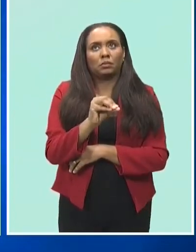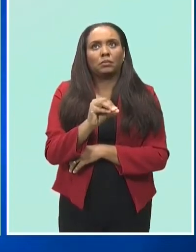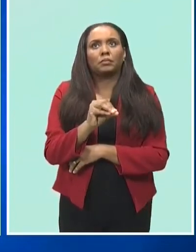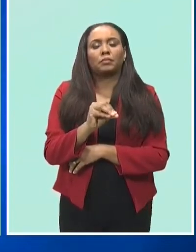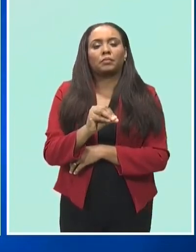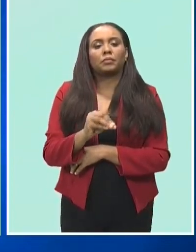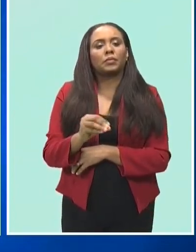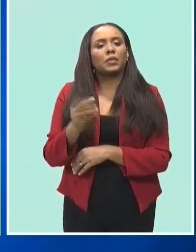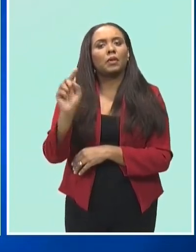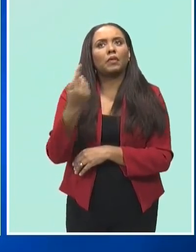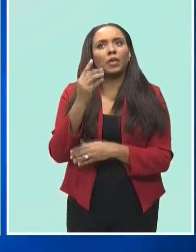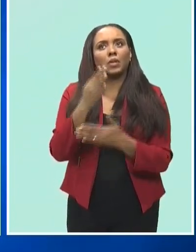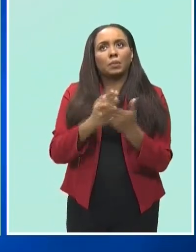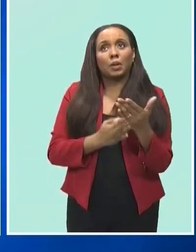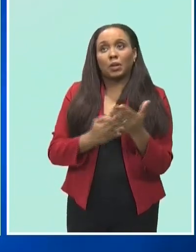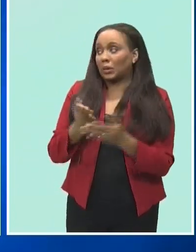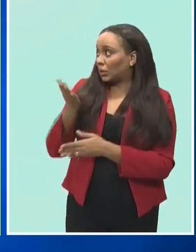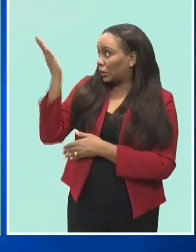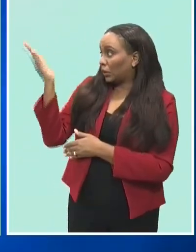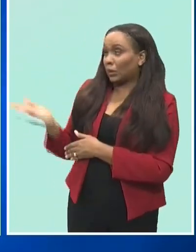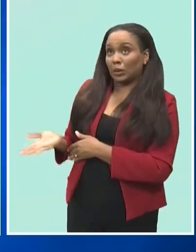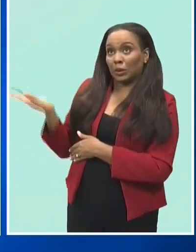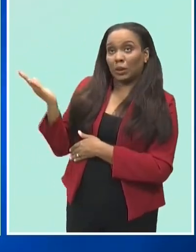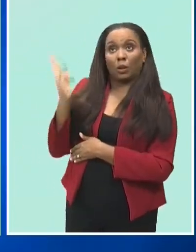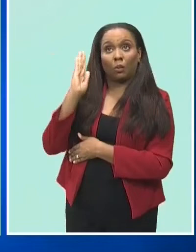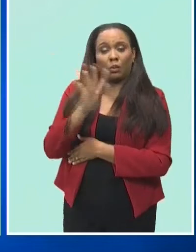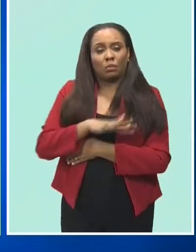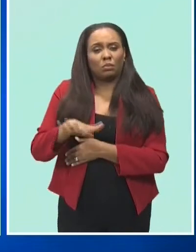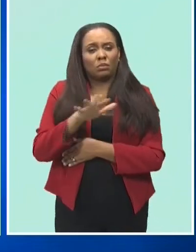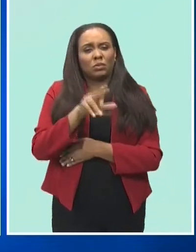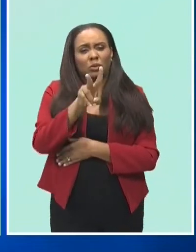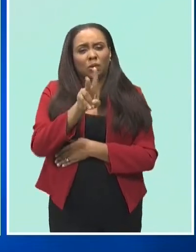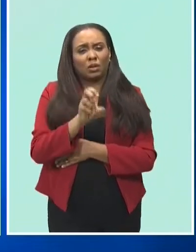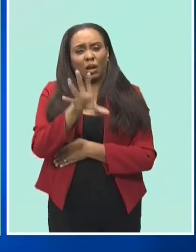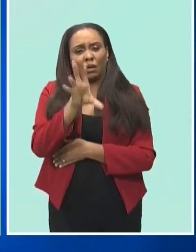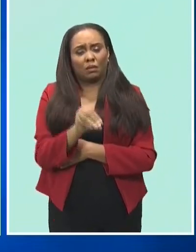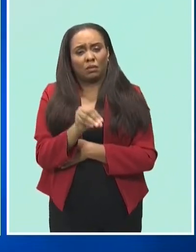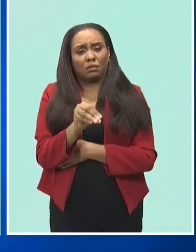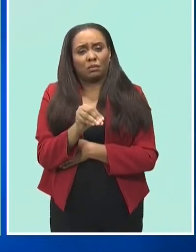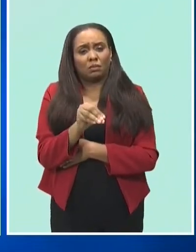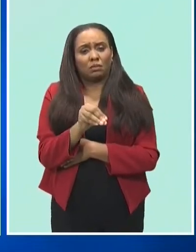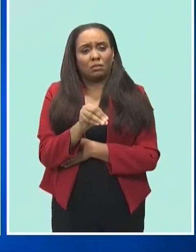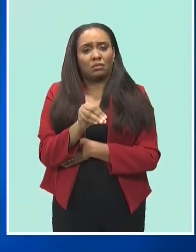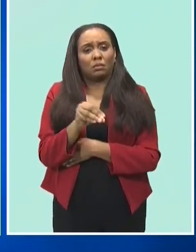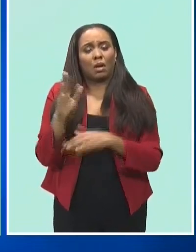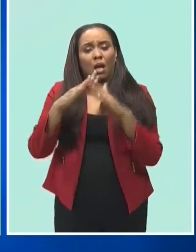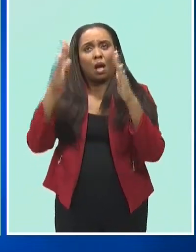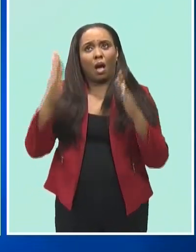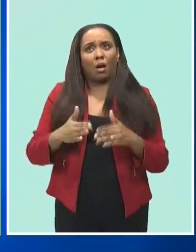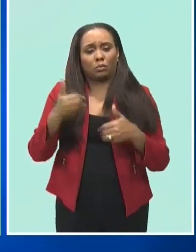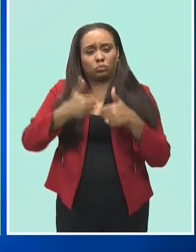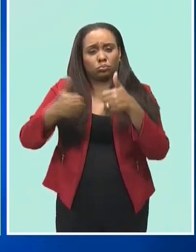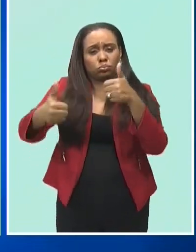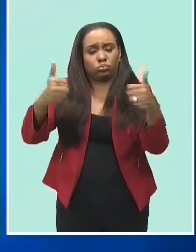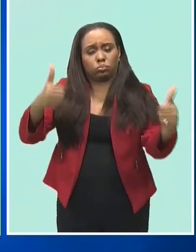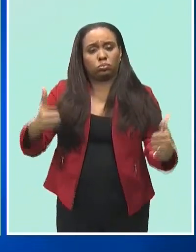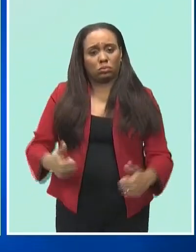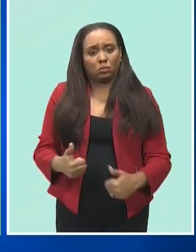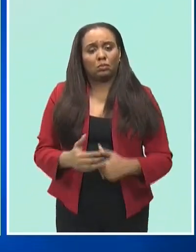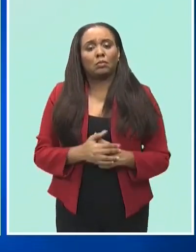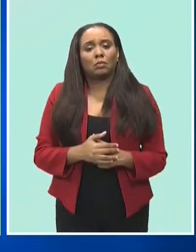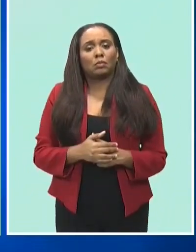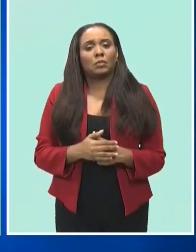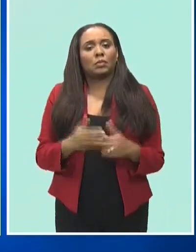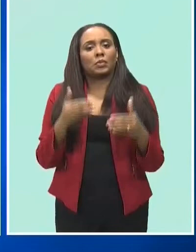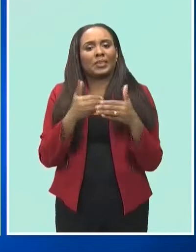relief site that, according to officials, will include an estimated 250 housing units spanning across 12 acres of land in Marsh Harbor, north